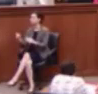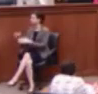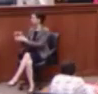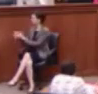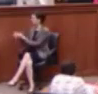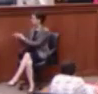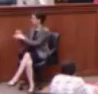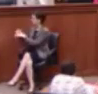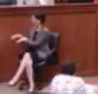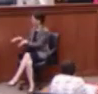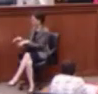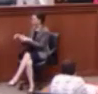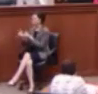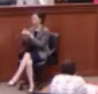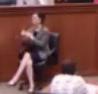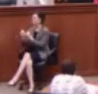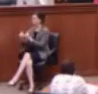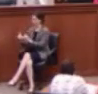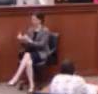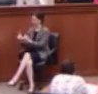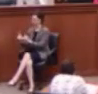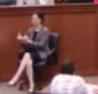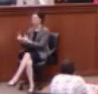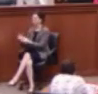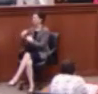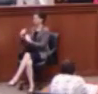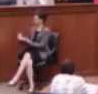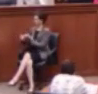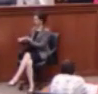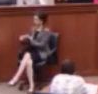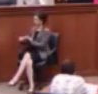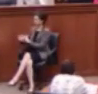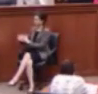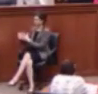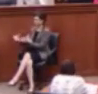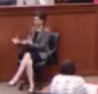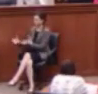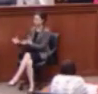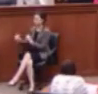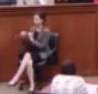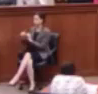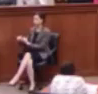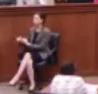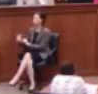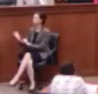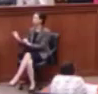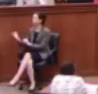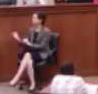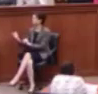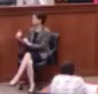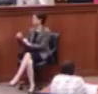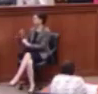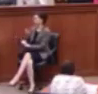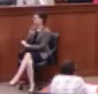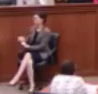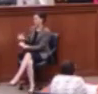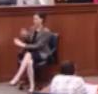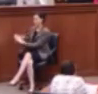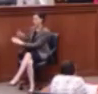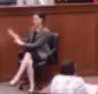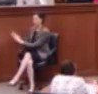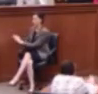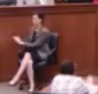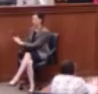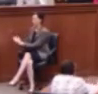school counselors, the Department of Ed, ongoing, a seat at the table, and we appreciate that because we're the